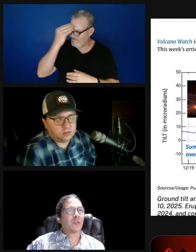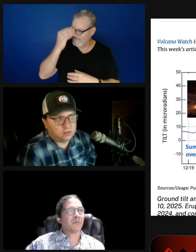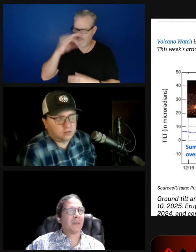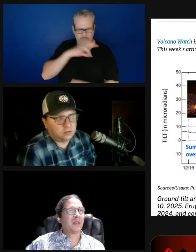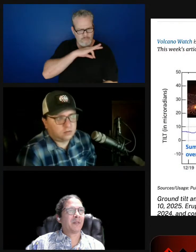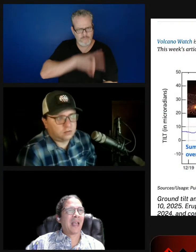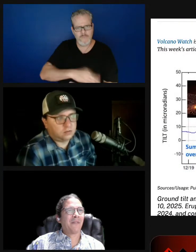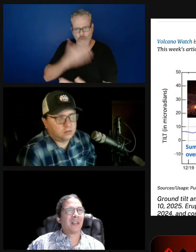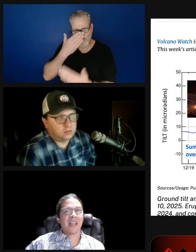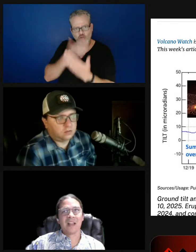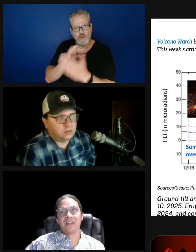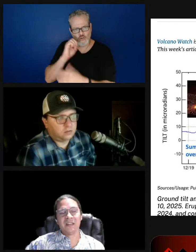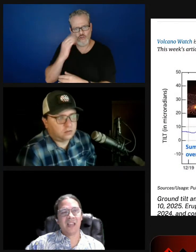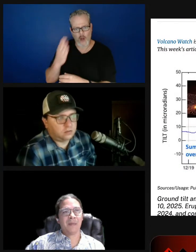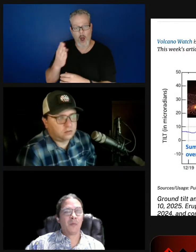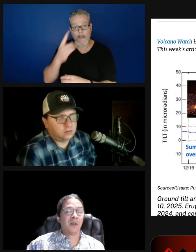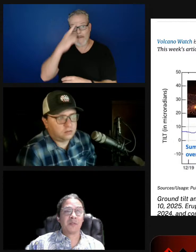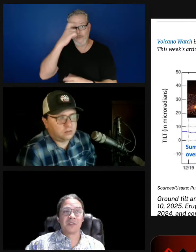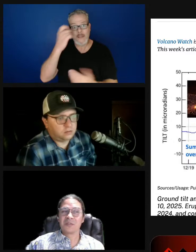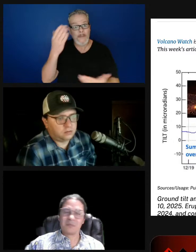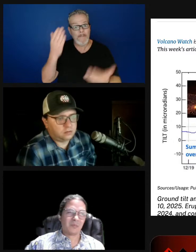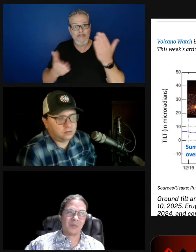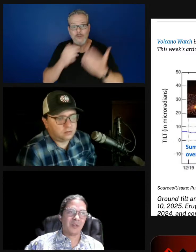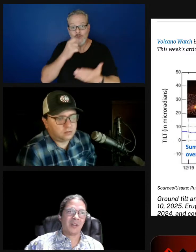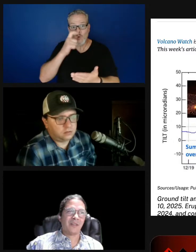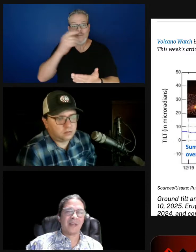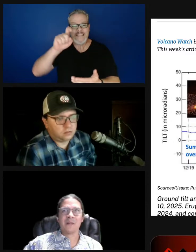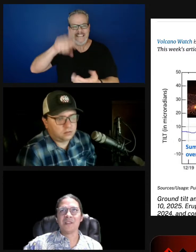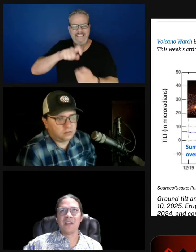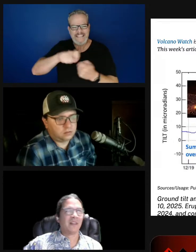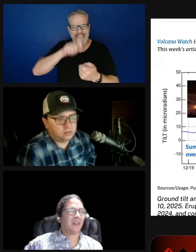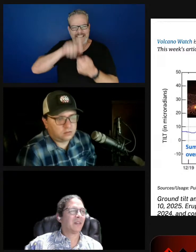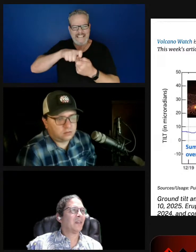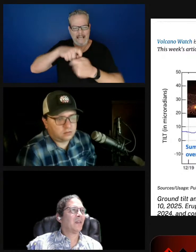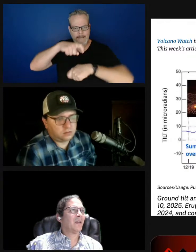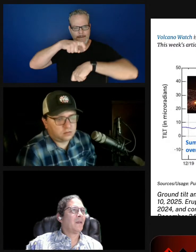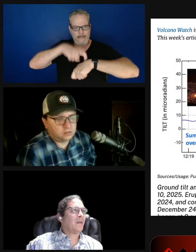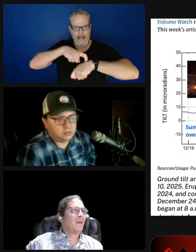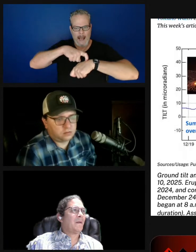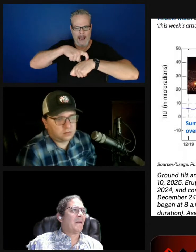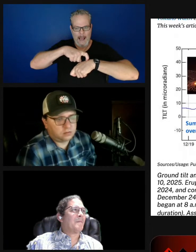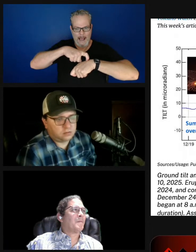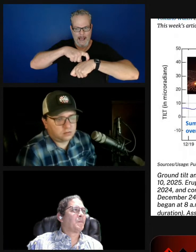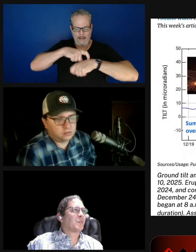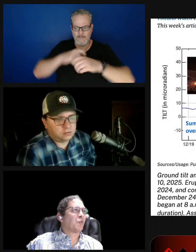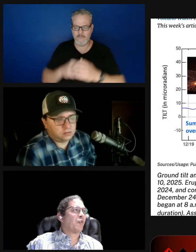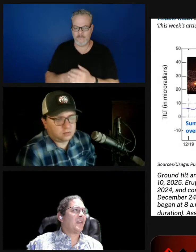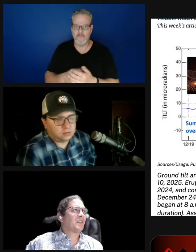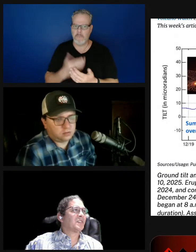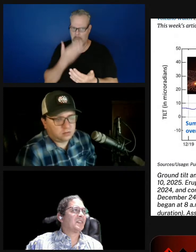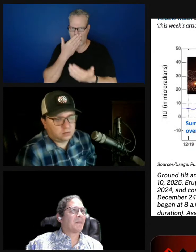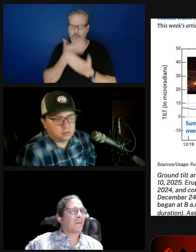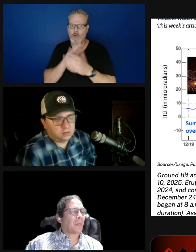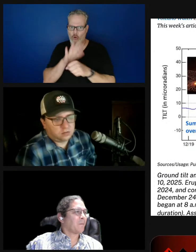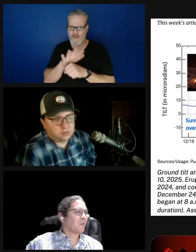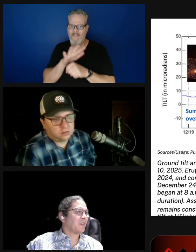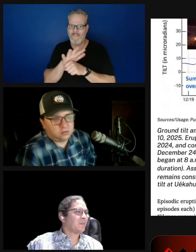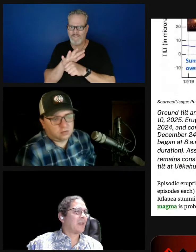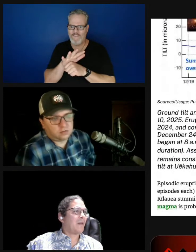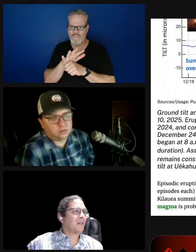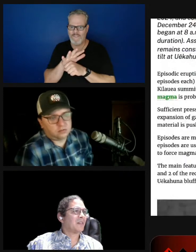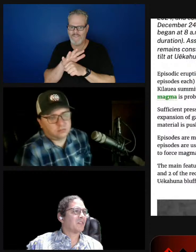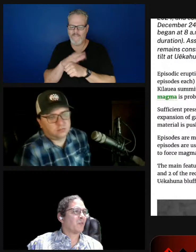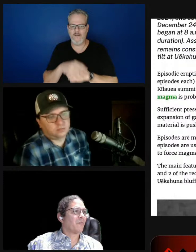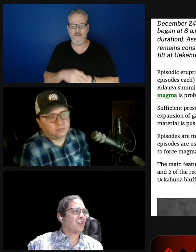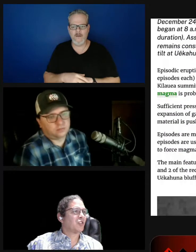window, which maybe you don't need to have an exact date and time, and a window is good enough, I would say, right? So great to see this